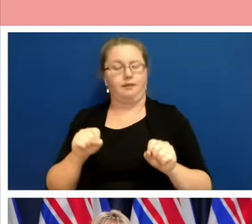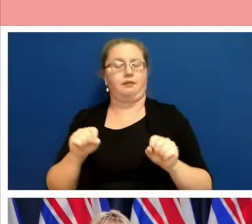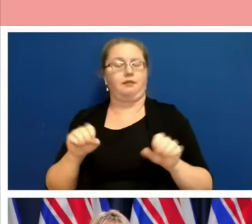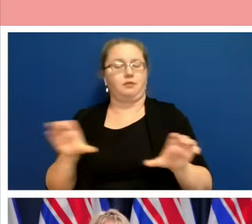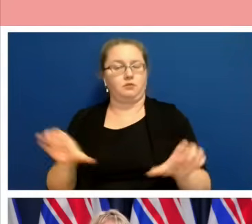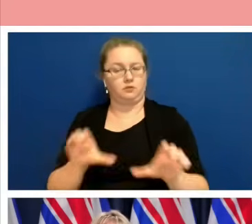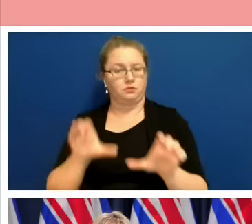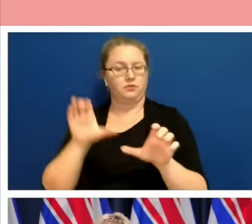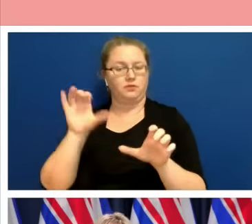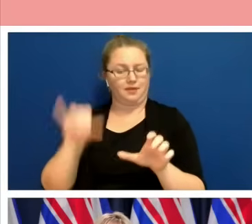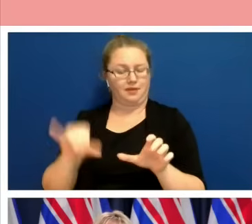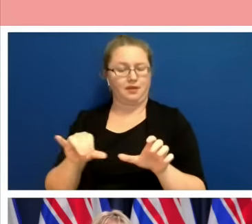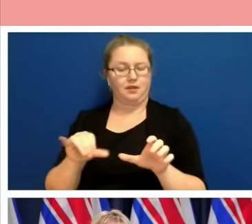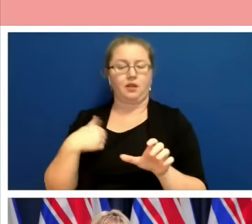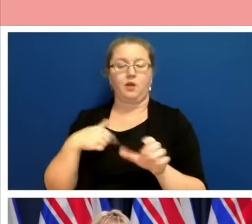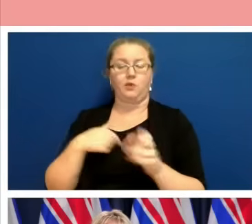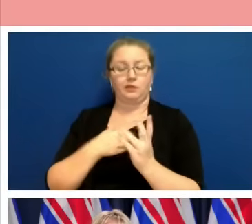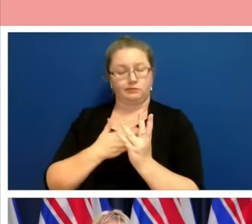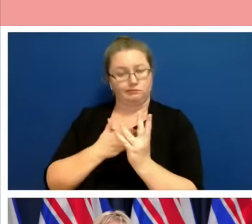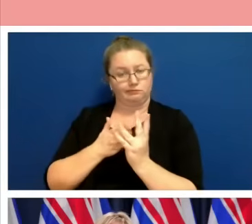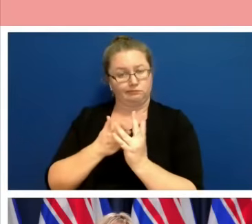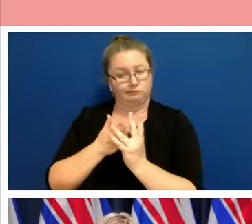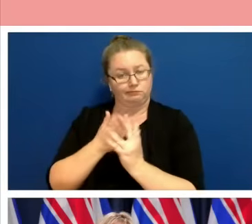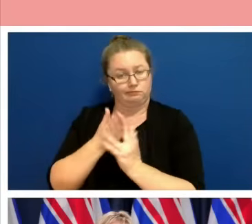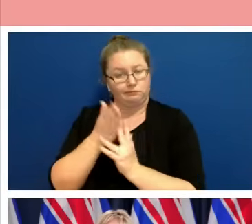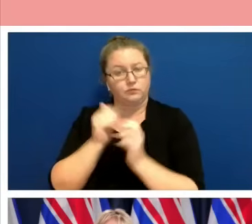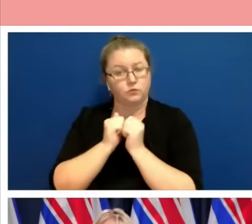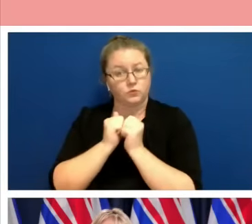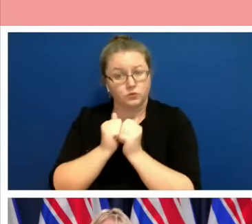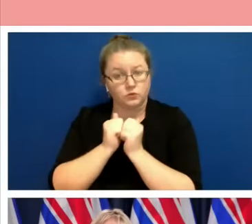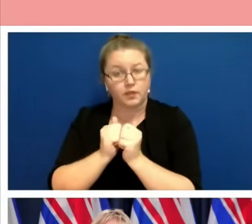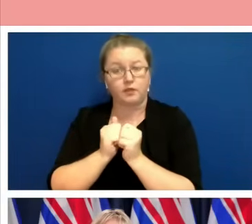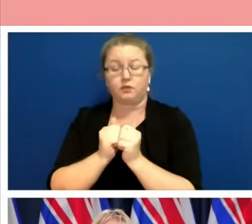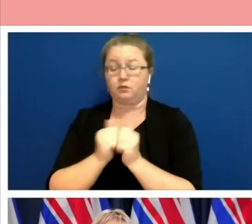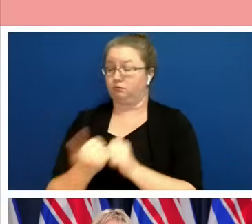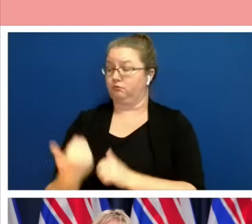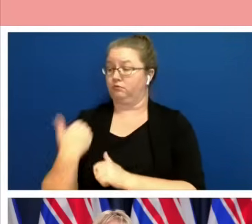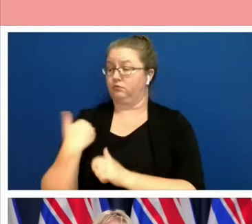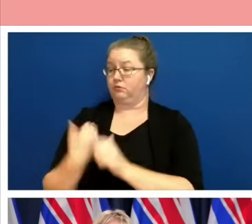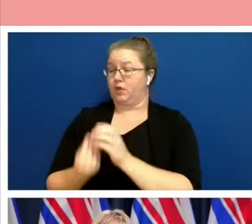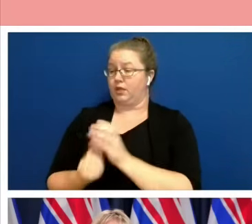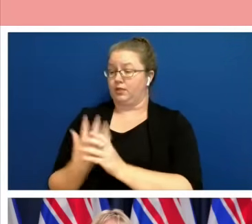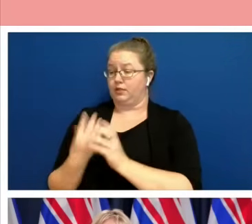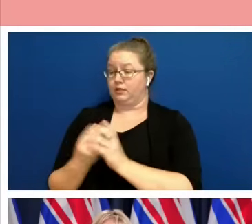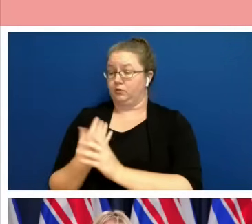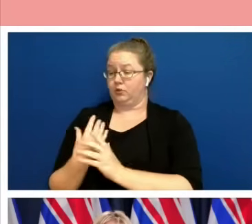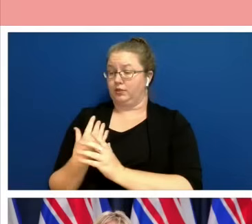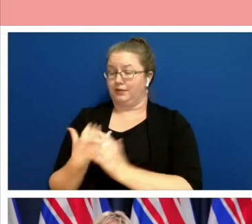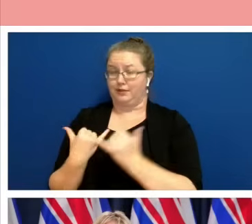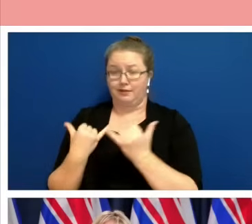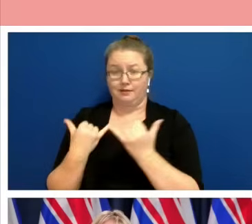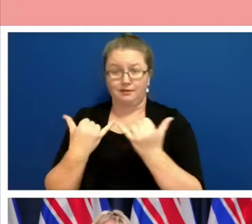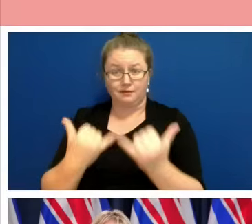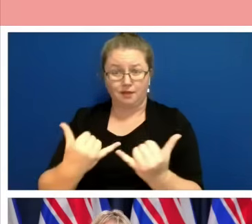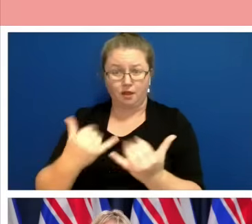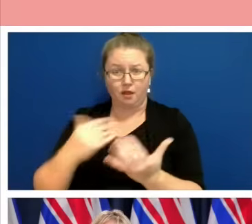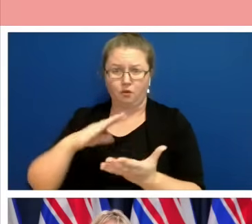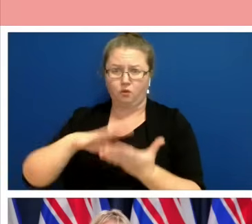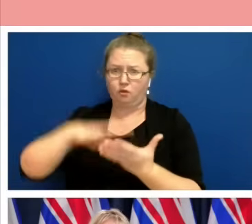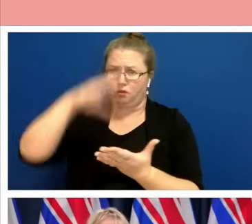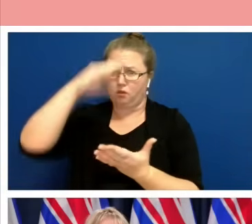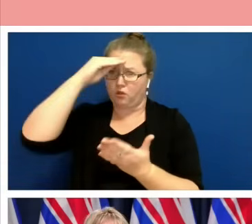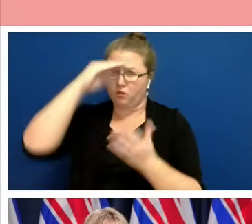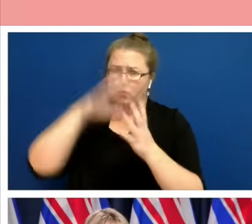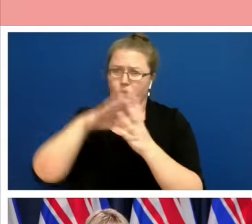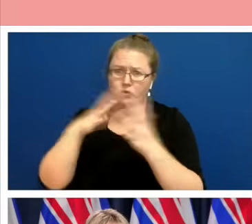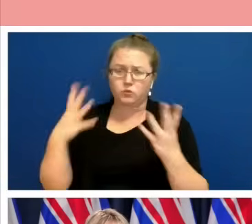supporting each other, that we have been through this, and we know more now than we did in the spring. So that fear and